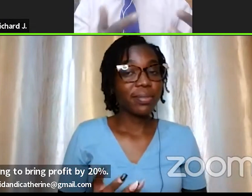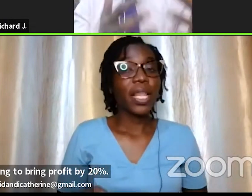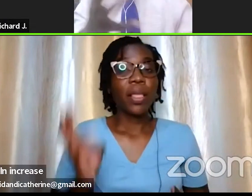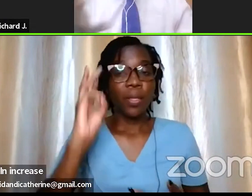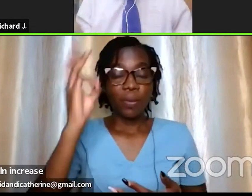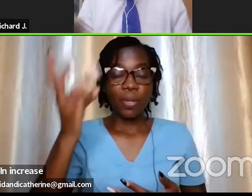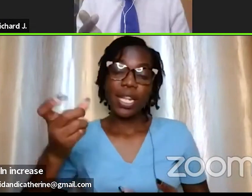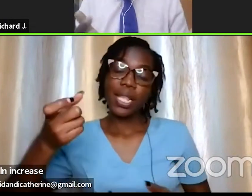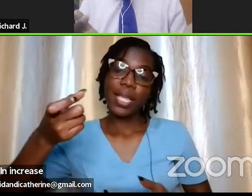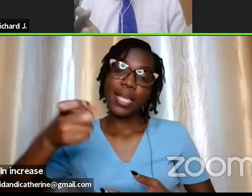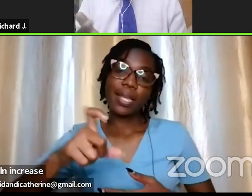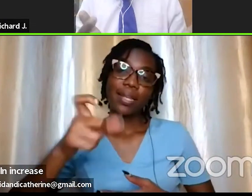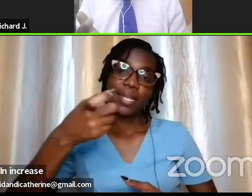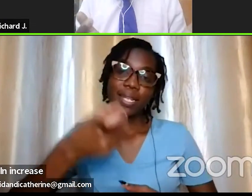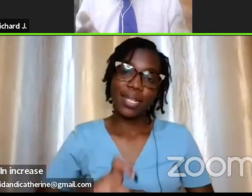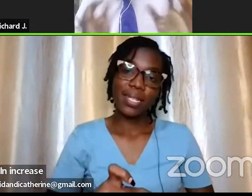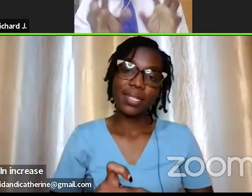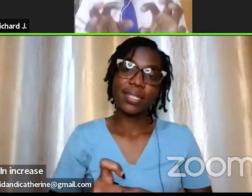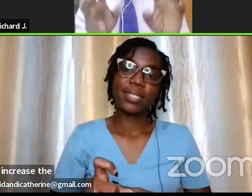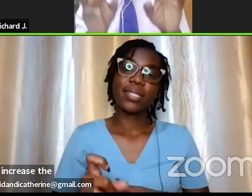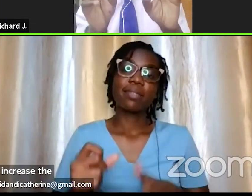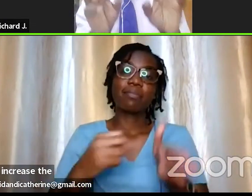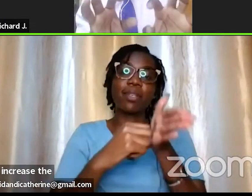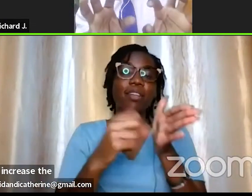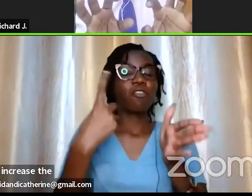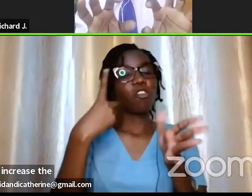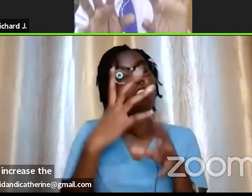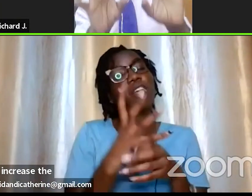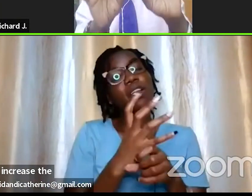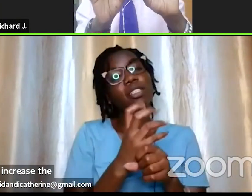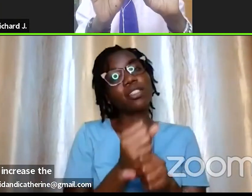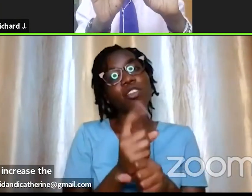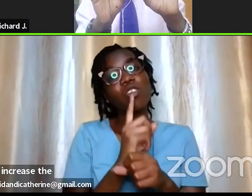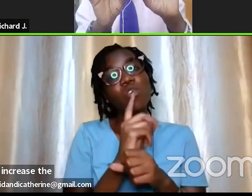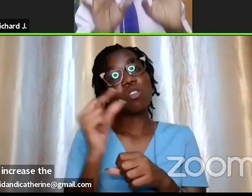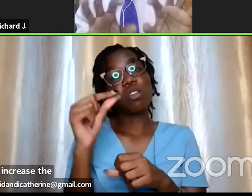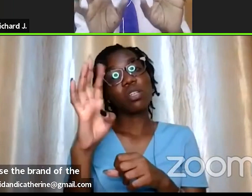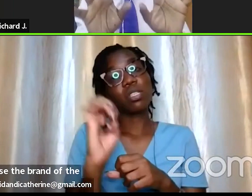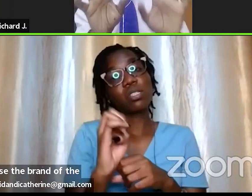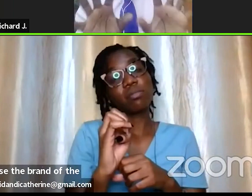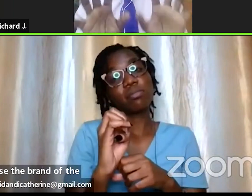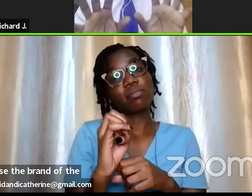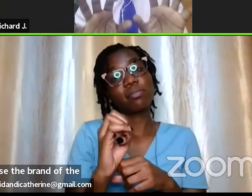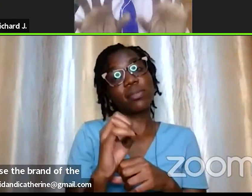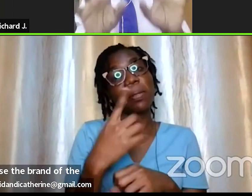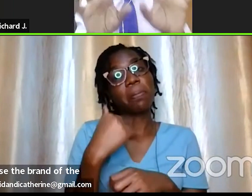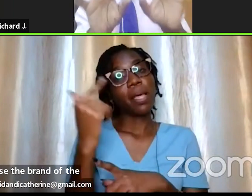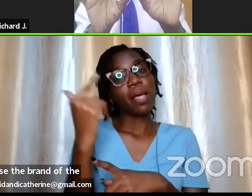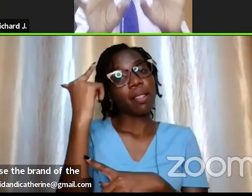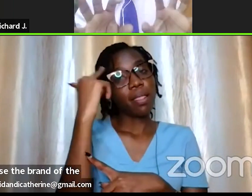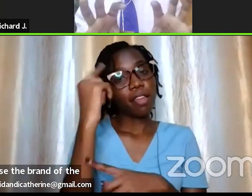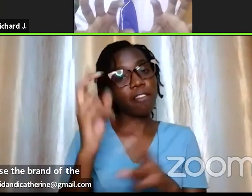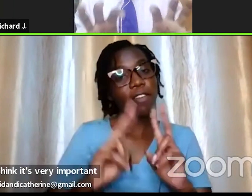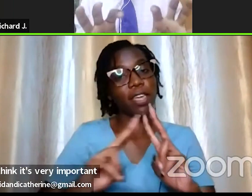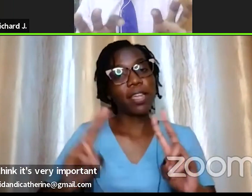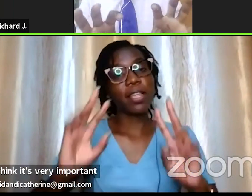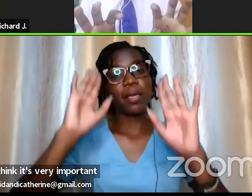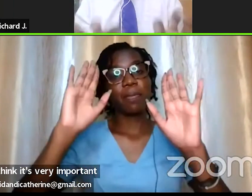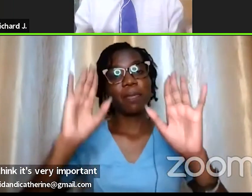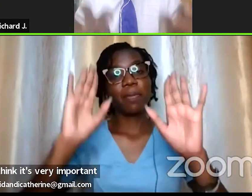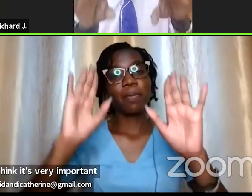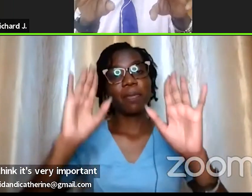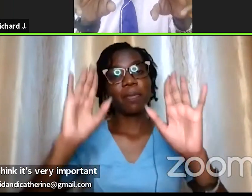increase the brand of the organization? So Grace, I think it's very important for human